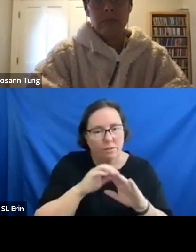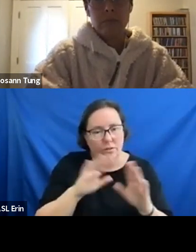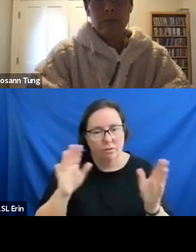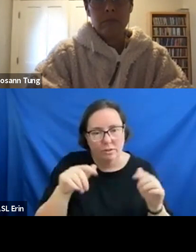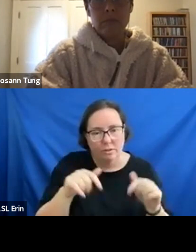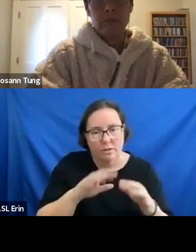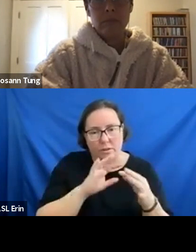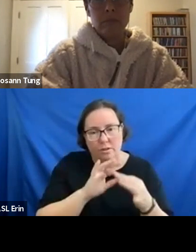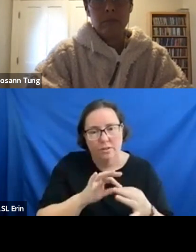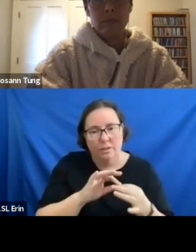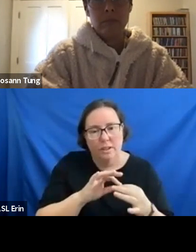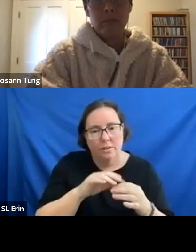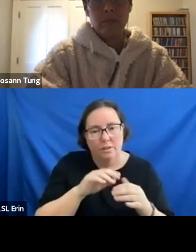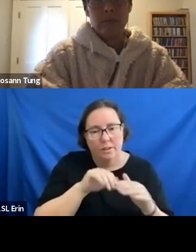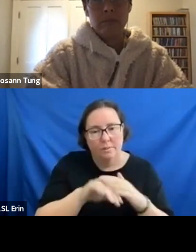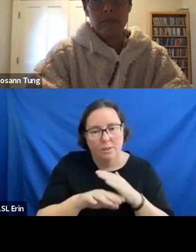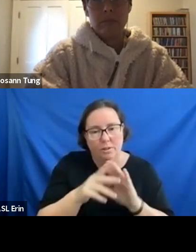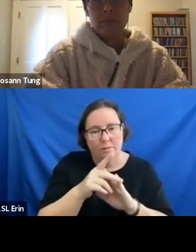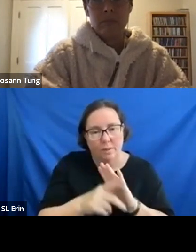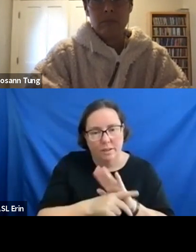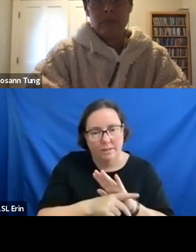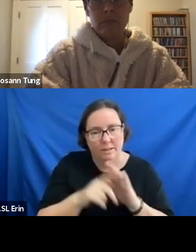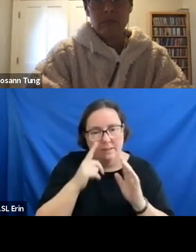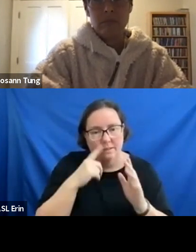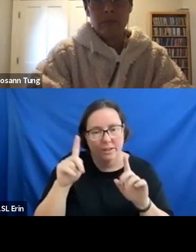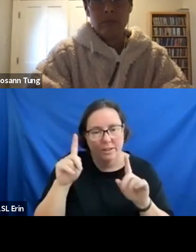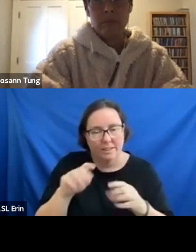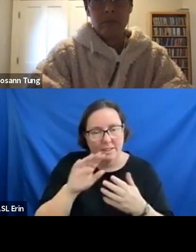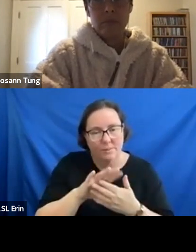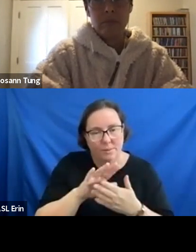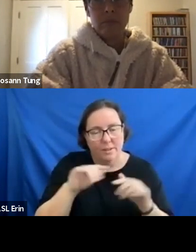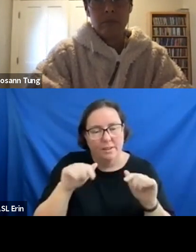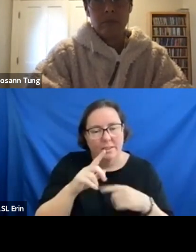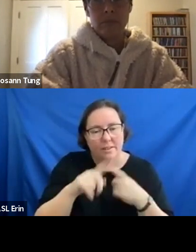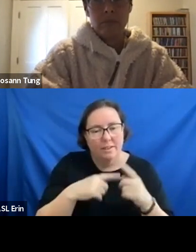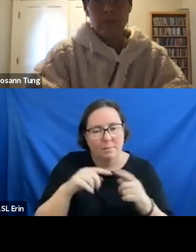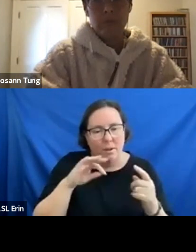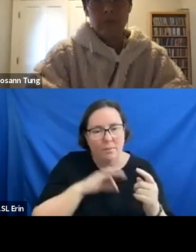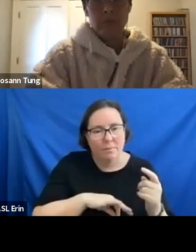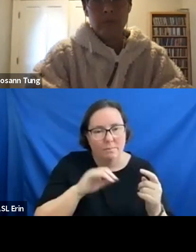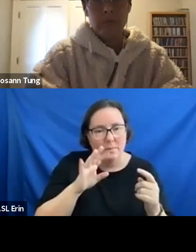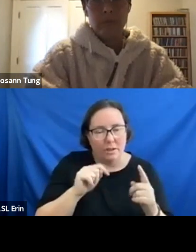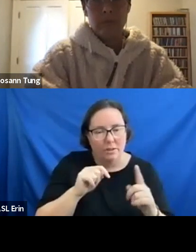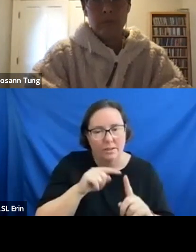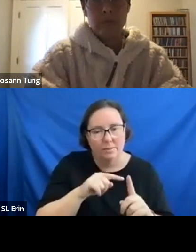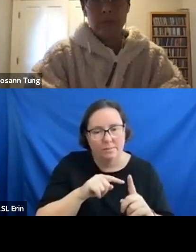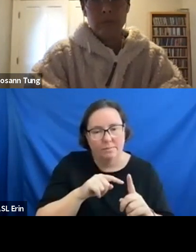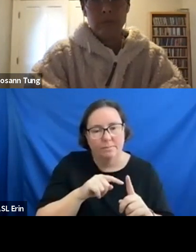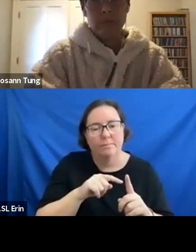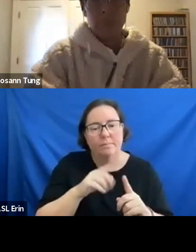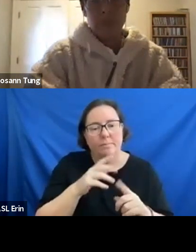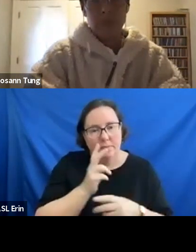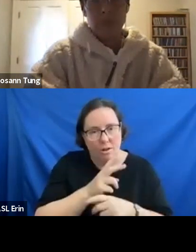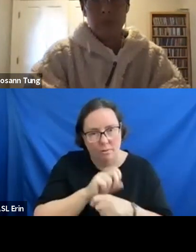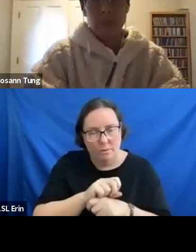in regard to the admissions policy of the exam schools. This is about merit. This is merit and